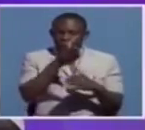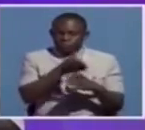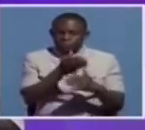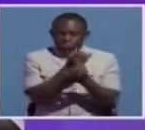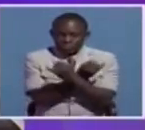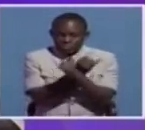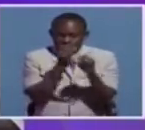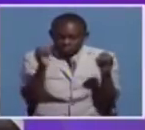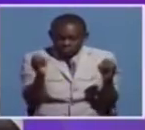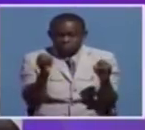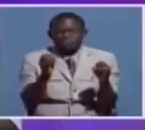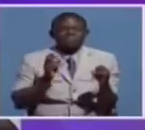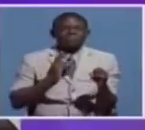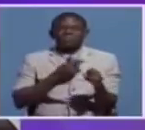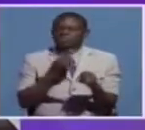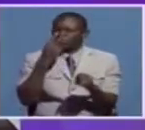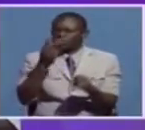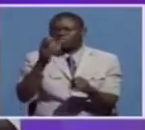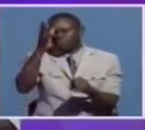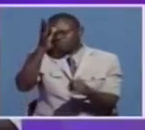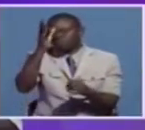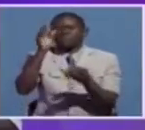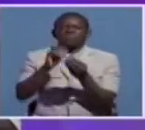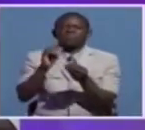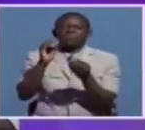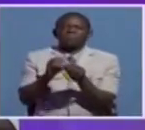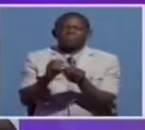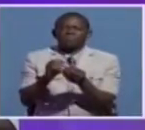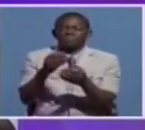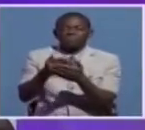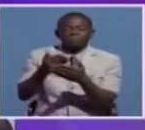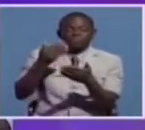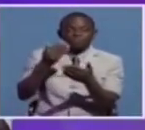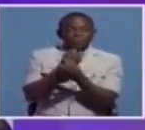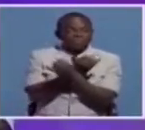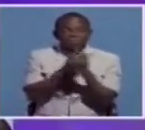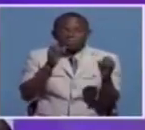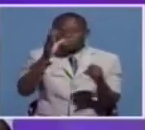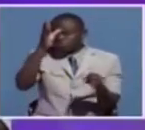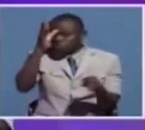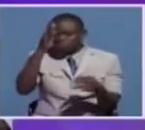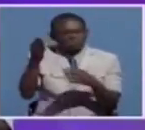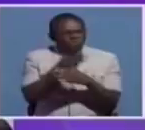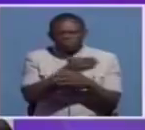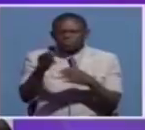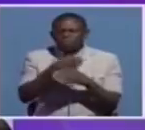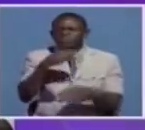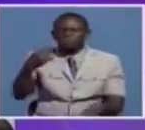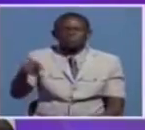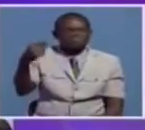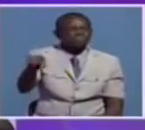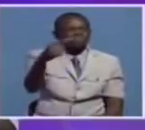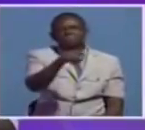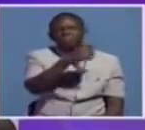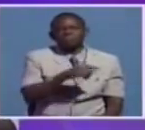more. Then we knew that we had a father. But at that point, really, his presence as a dad, as a father, was not felt.